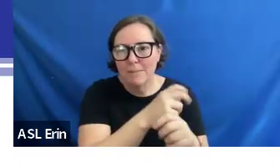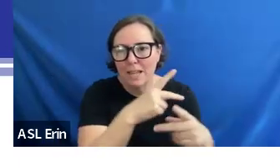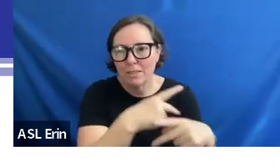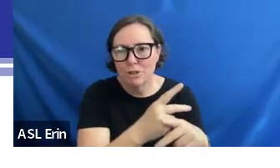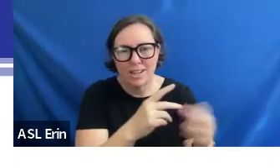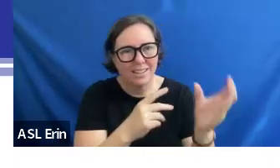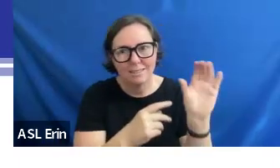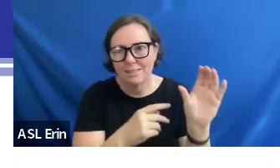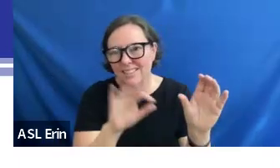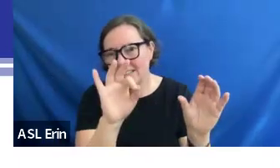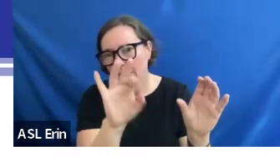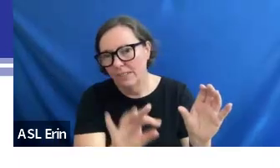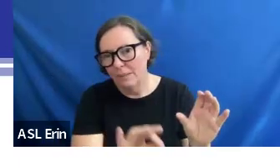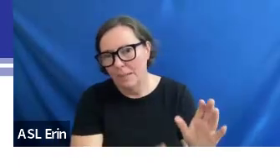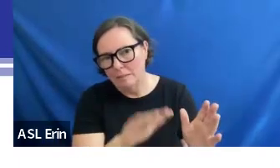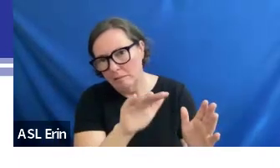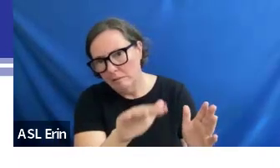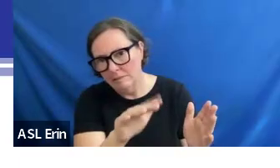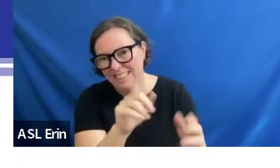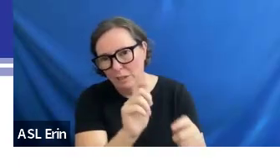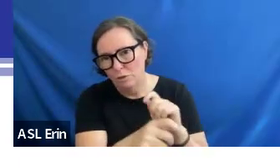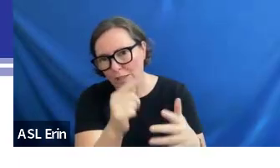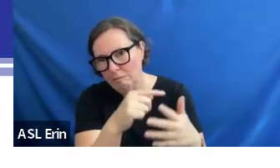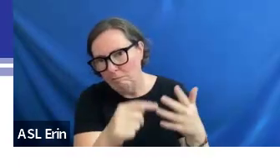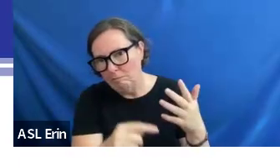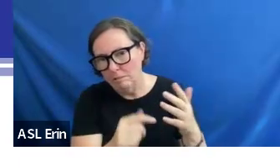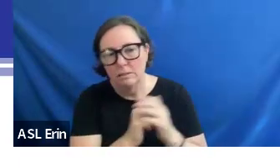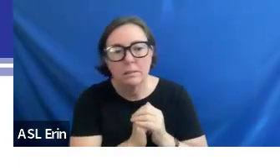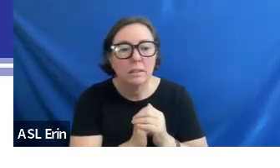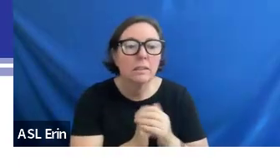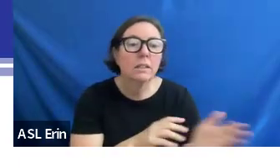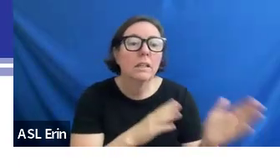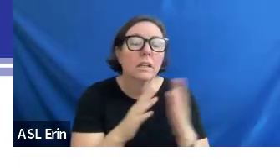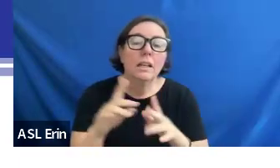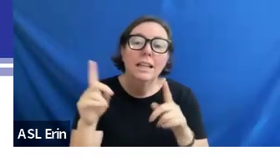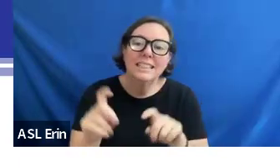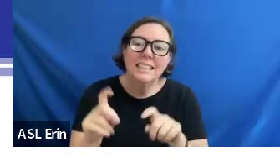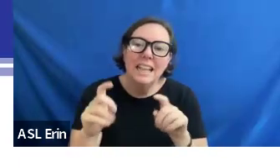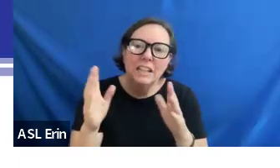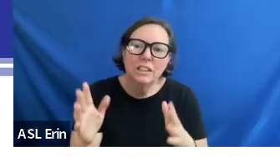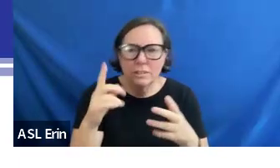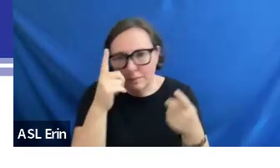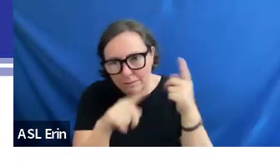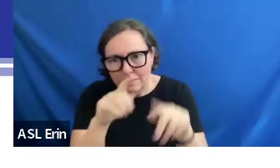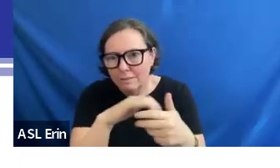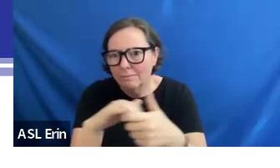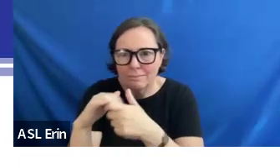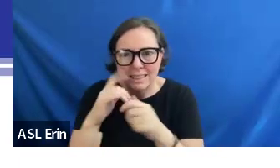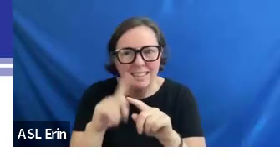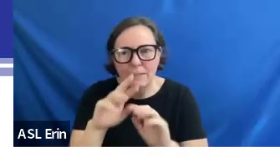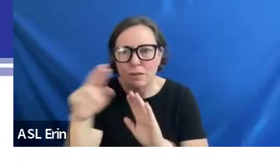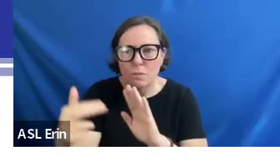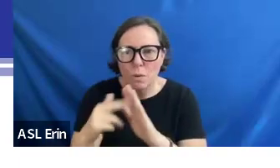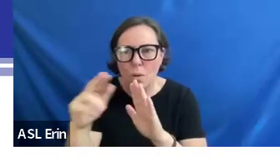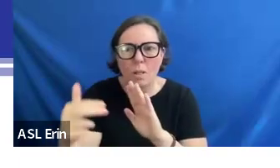And accessibility testers collaborate with many different departments and roles in